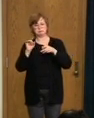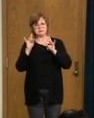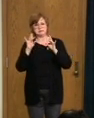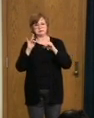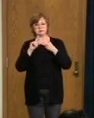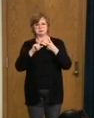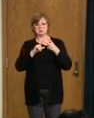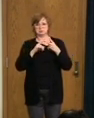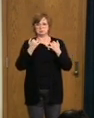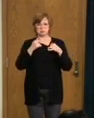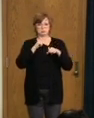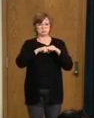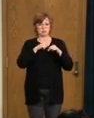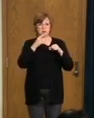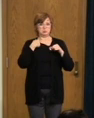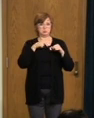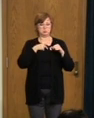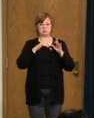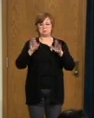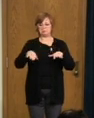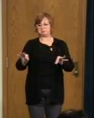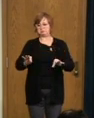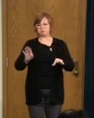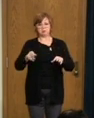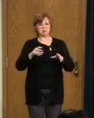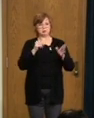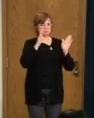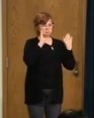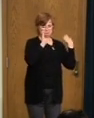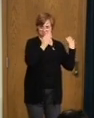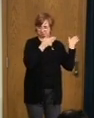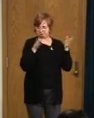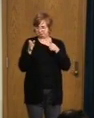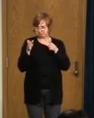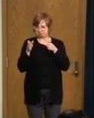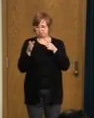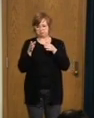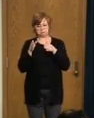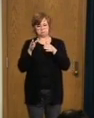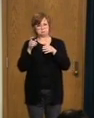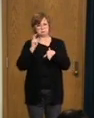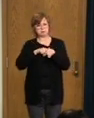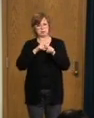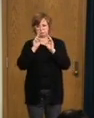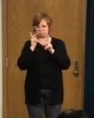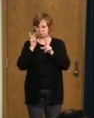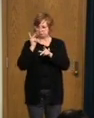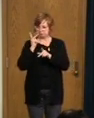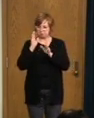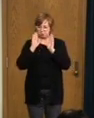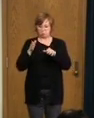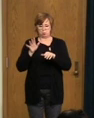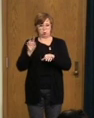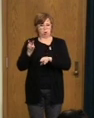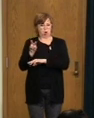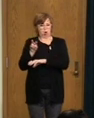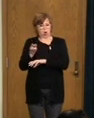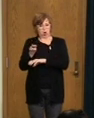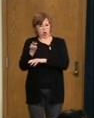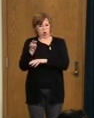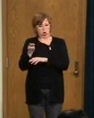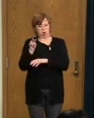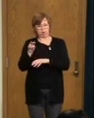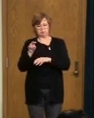to pay attention to that, understand what the consequences are when COVID gets into areas like our long-term care centers.